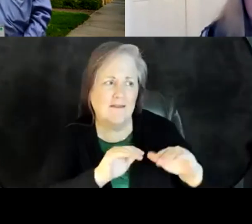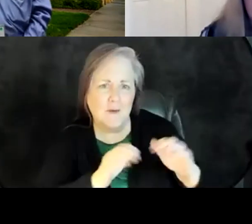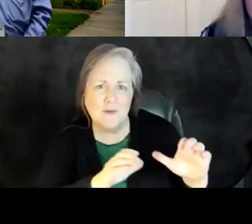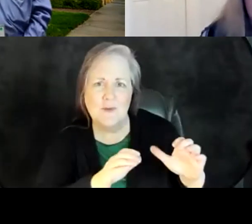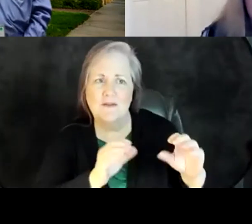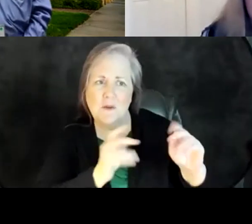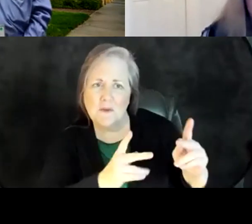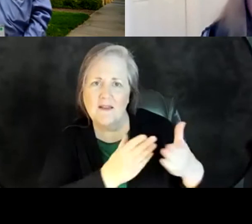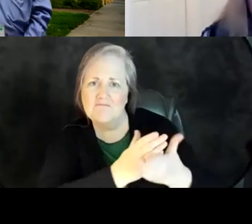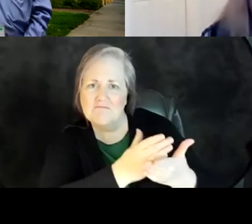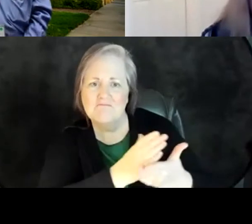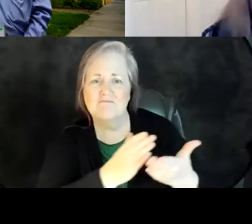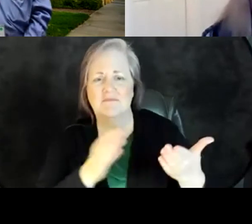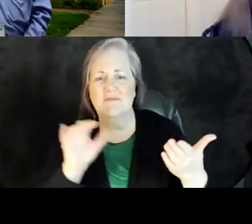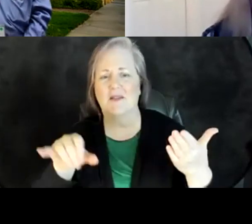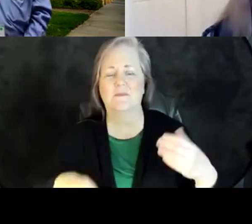they're okay.